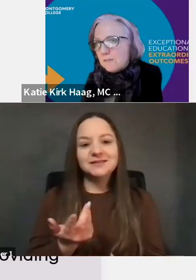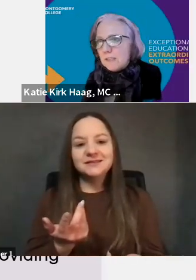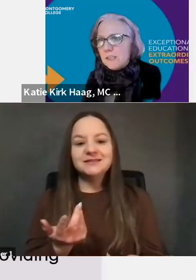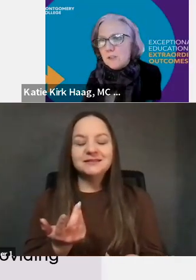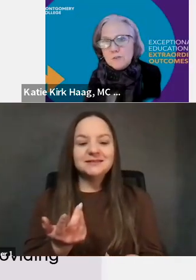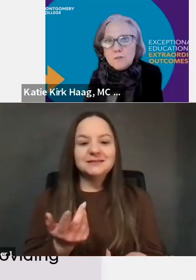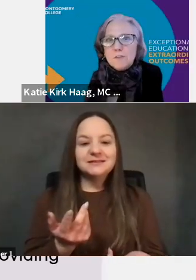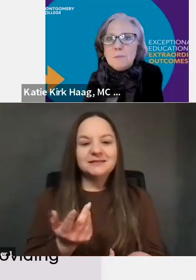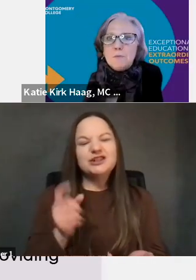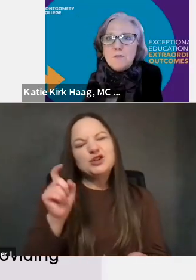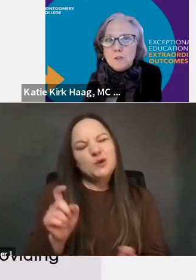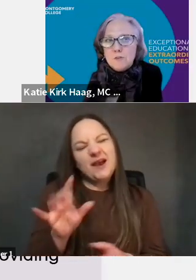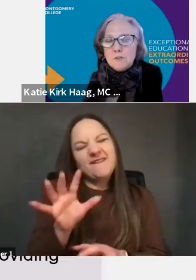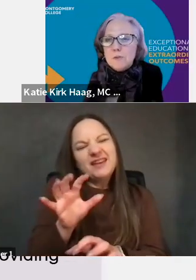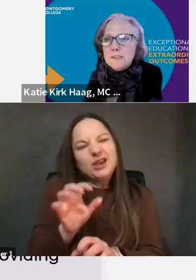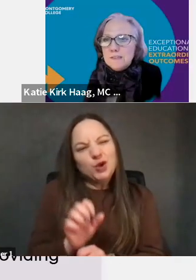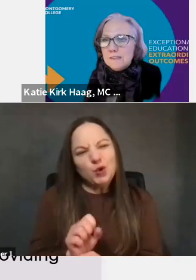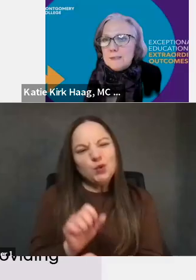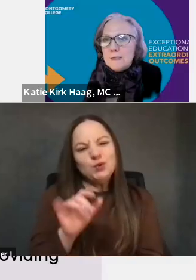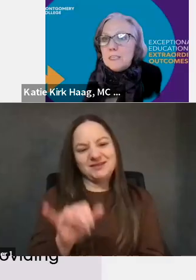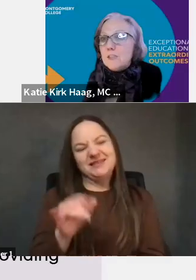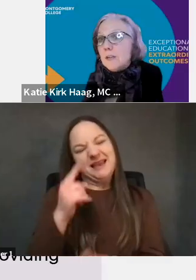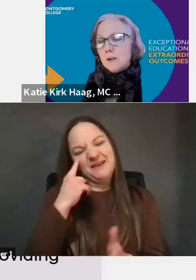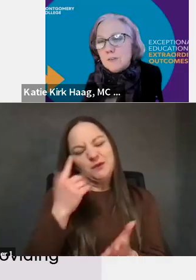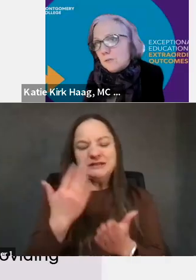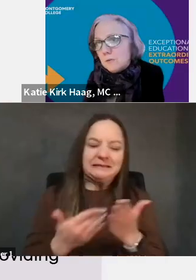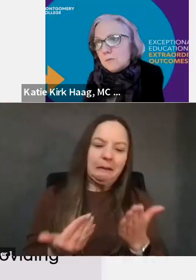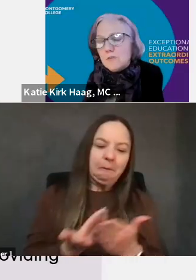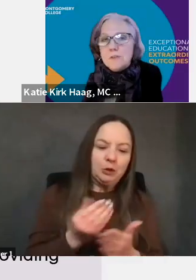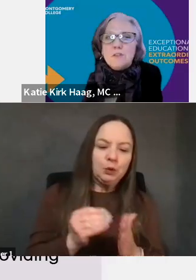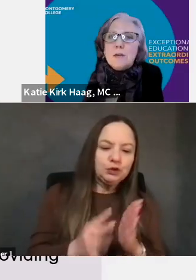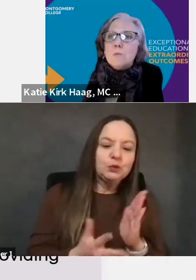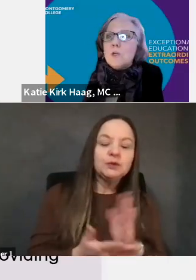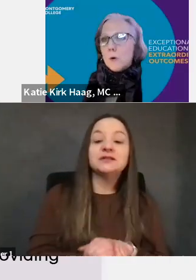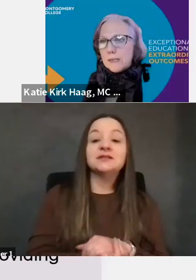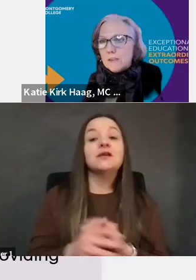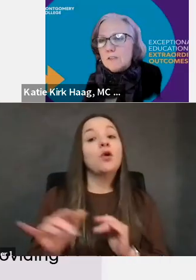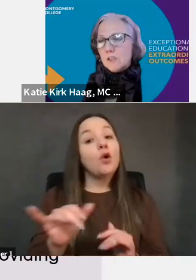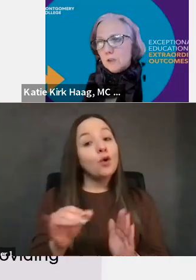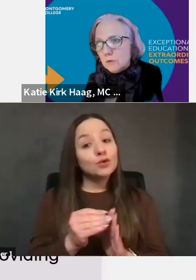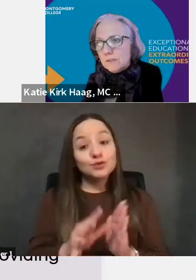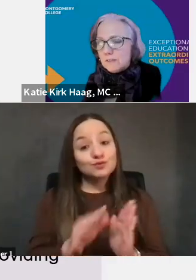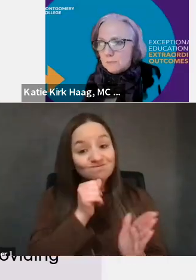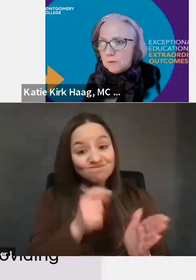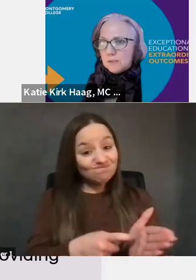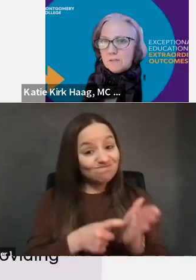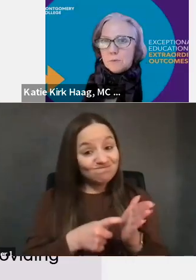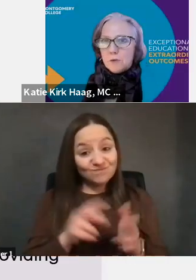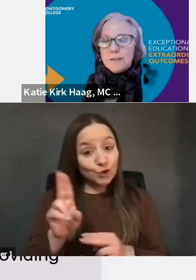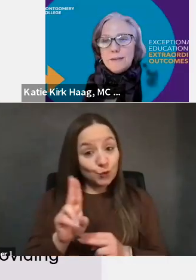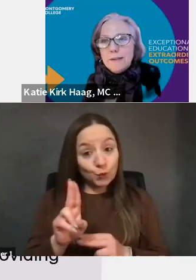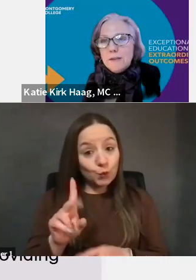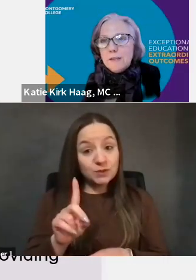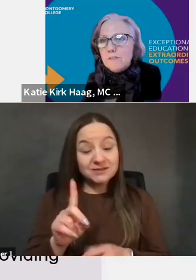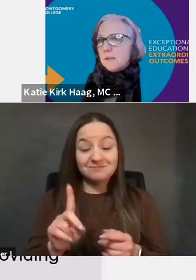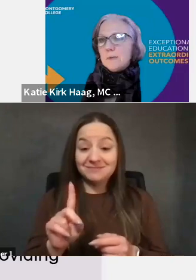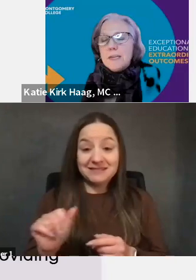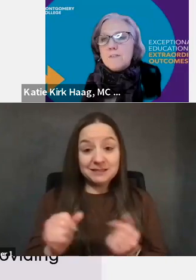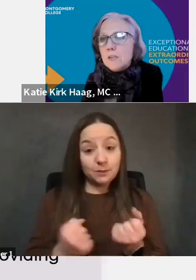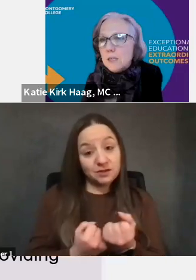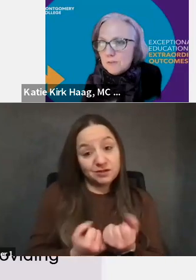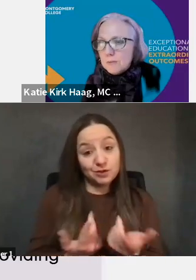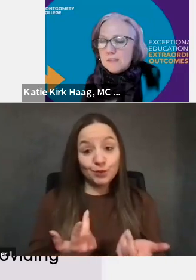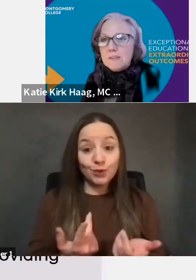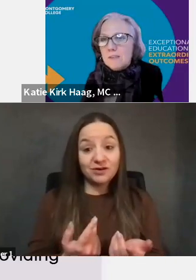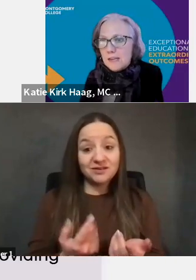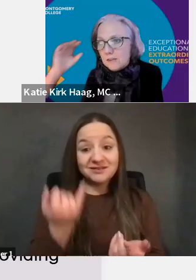a little bit of getting used to for some of our new students. And students are not required to use disability support. If anybody